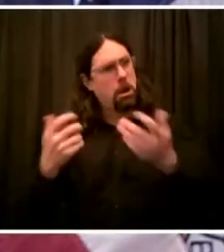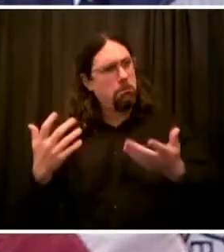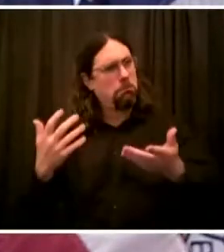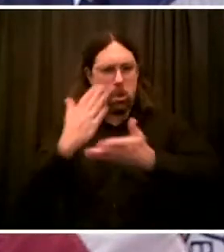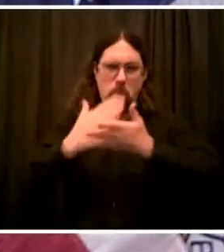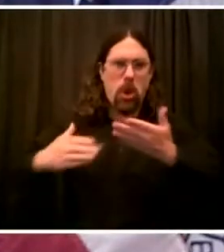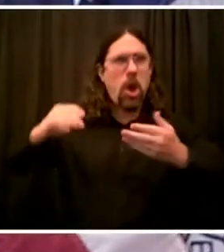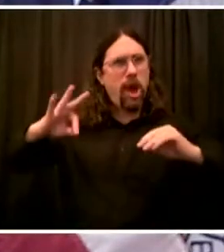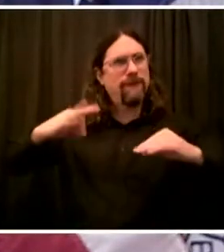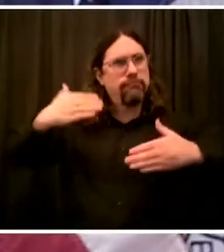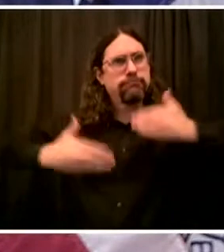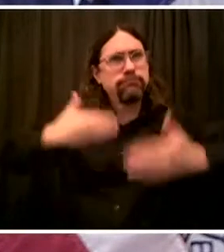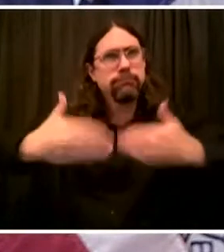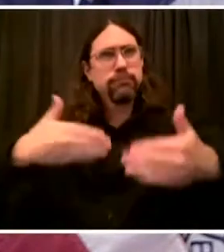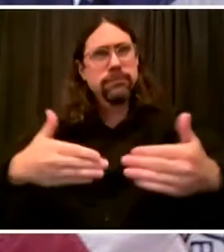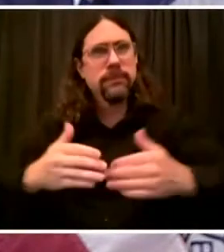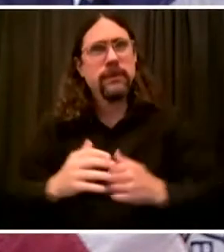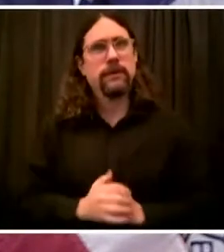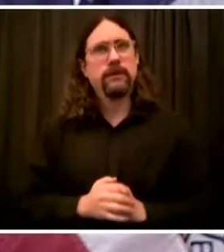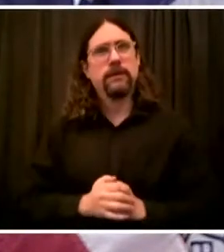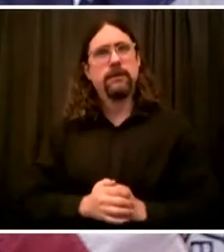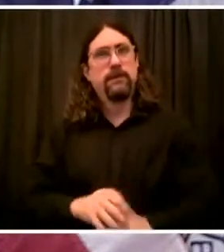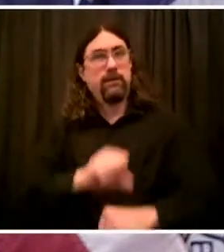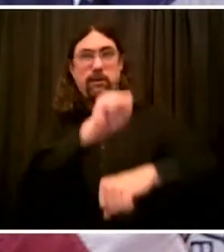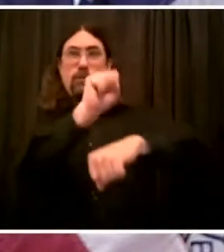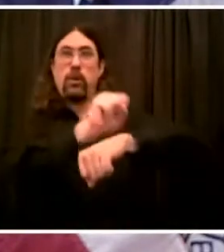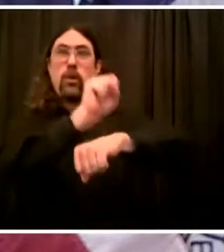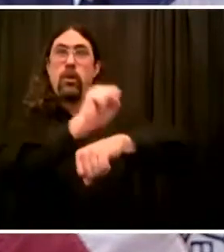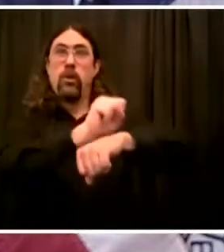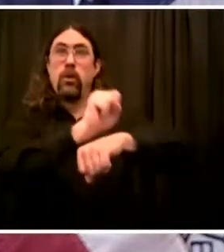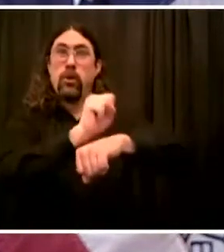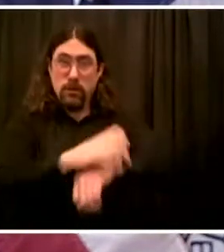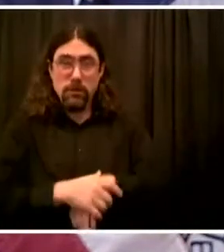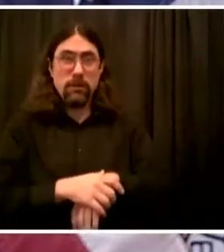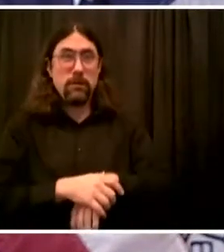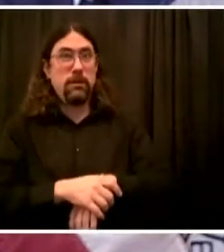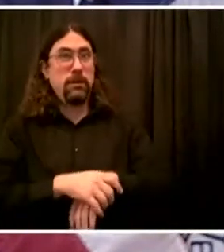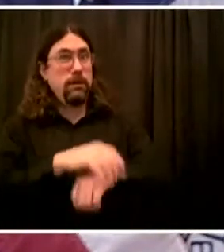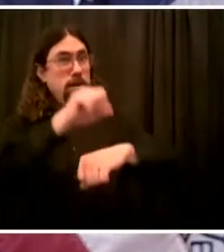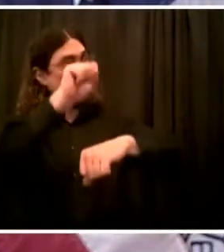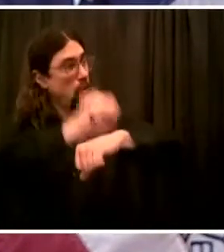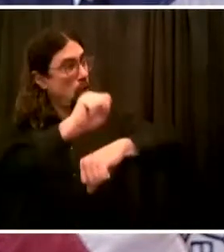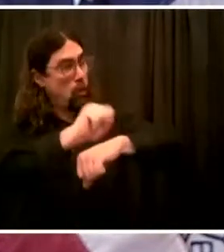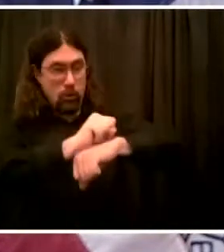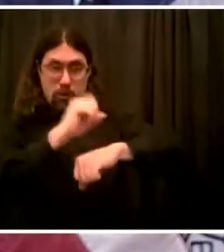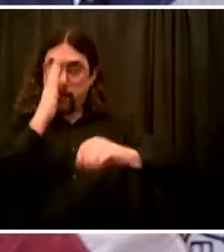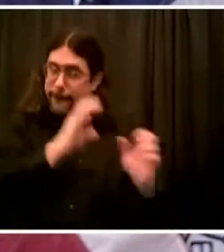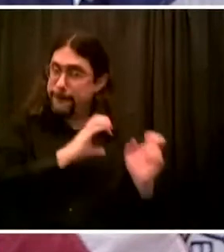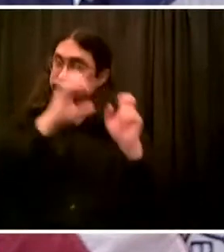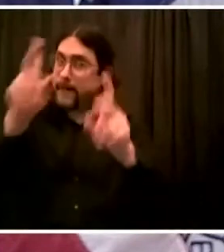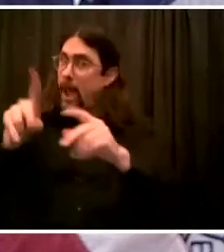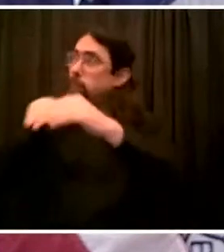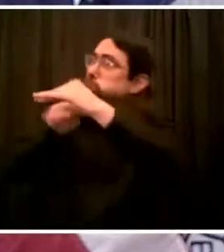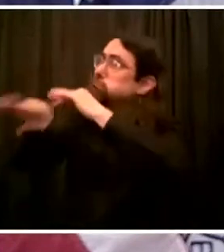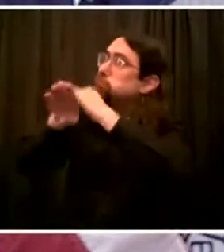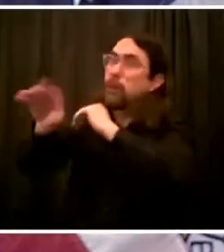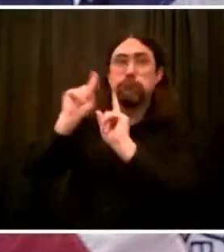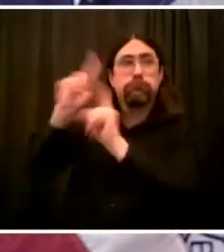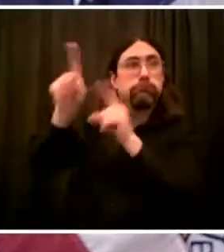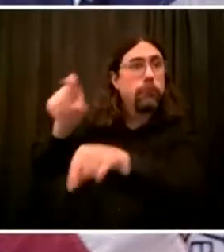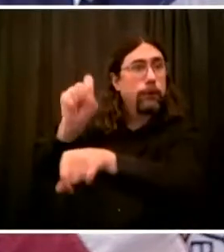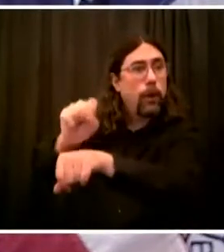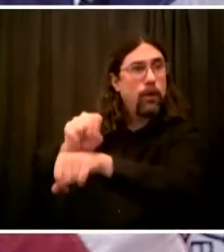find a way to make sense of that. We'll find a way to have new and exciting opportunities grow as they